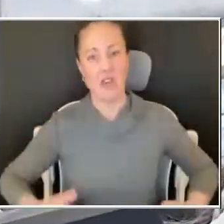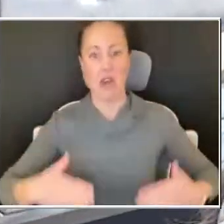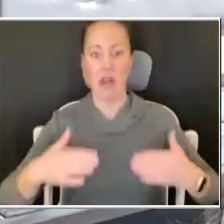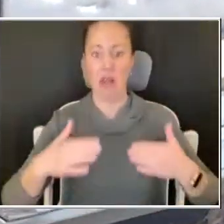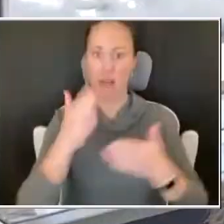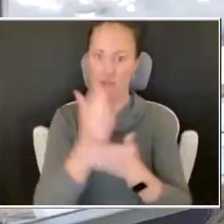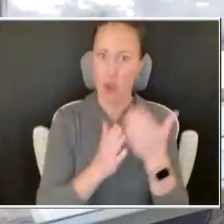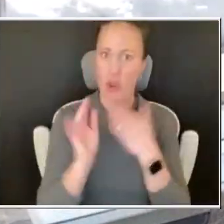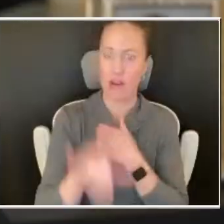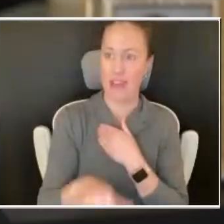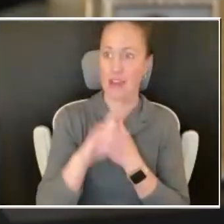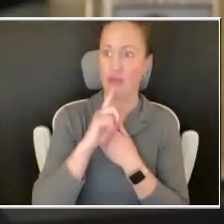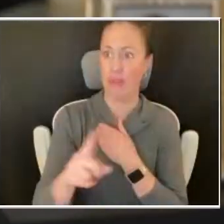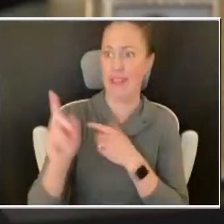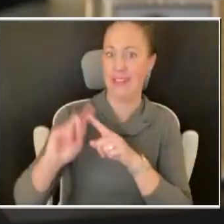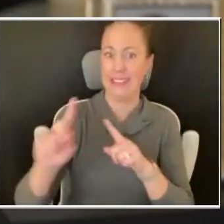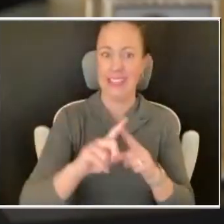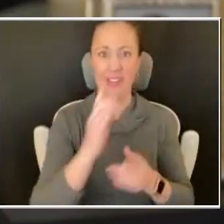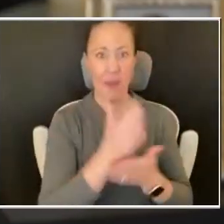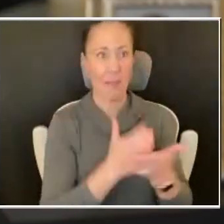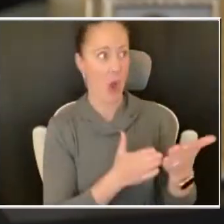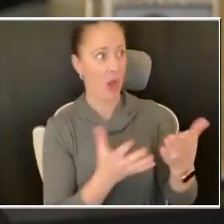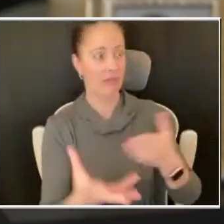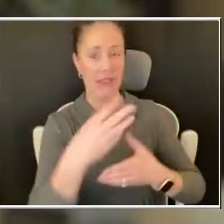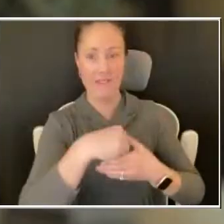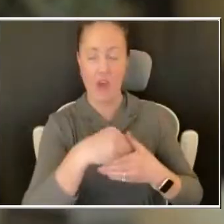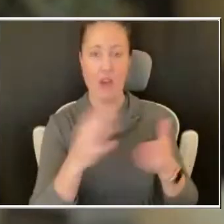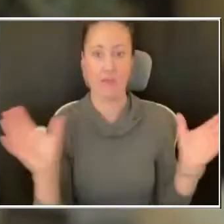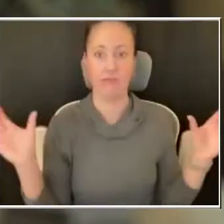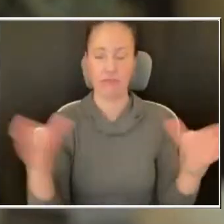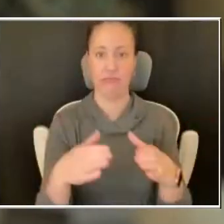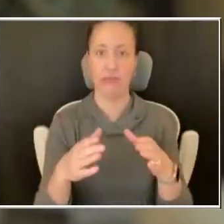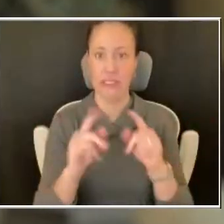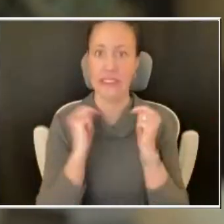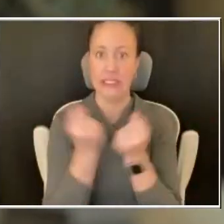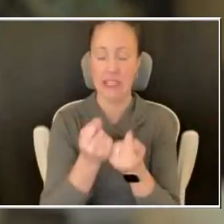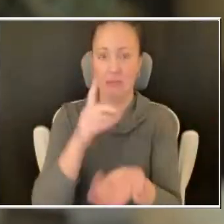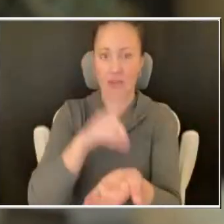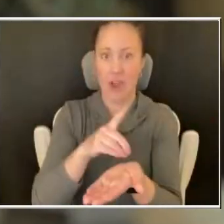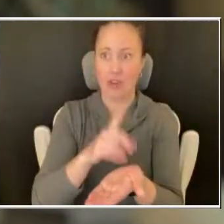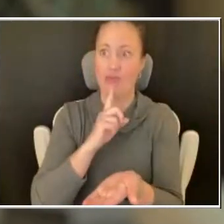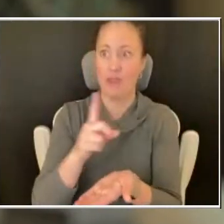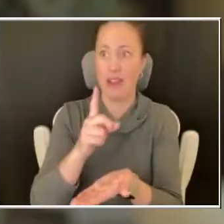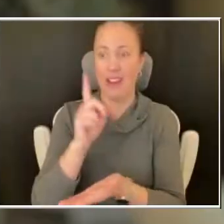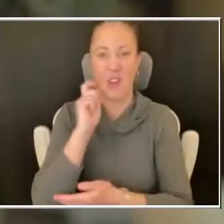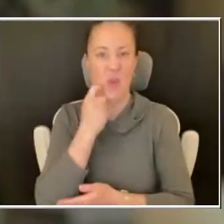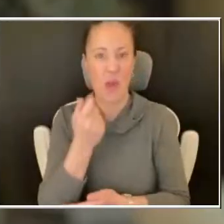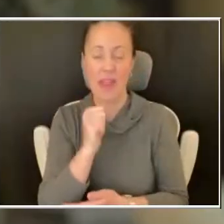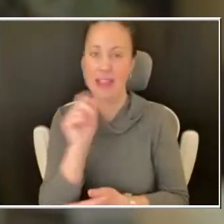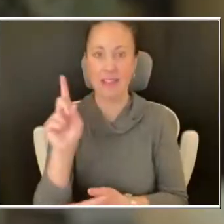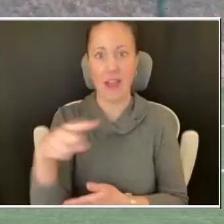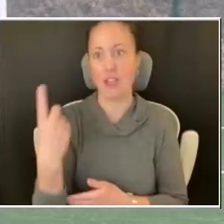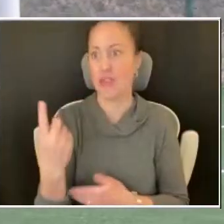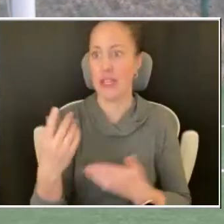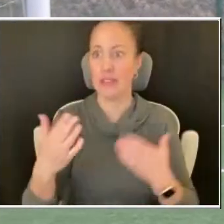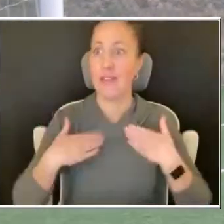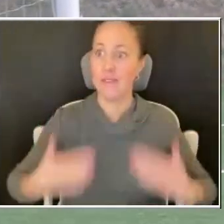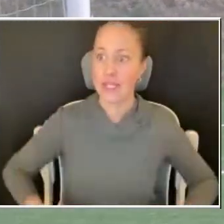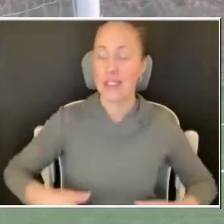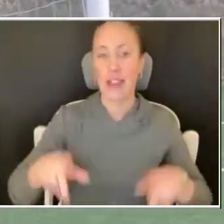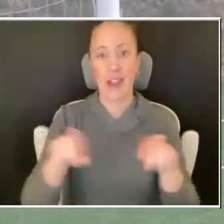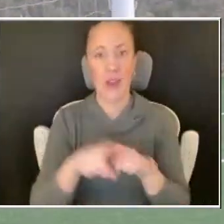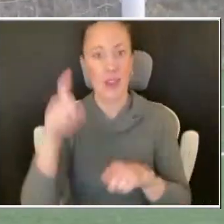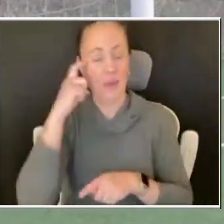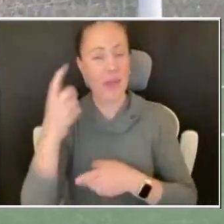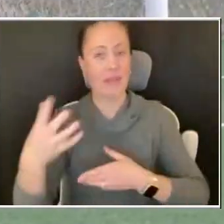aspects, I think is super, super cool. And it taught me more that it's a whole body thing. It's not just physically, but mentally too. After months